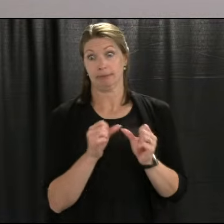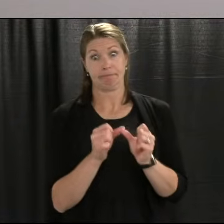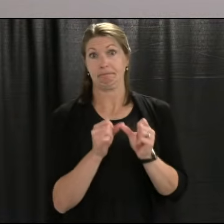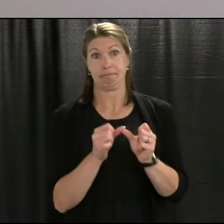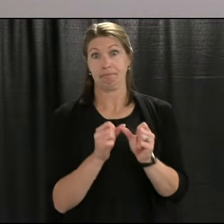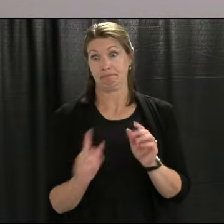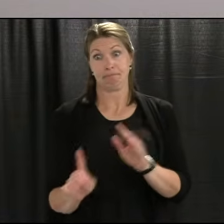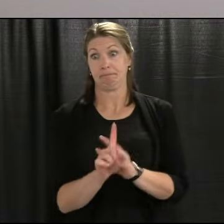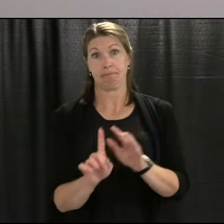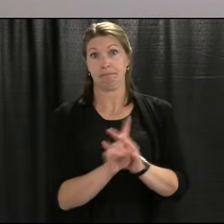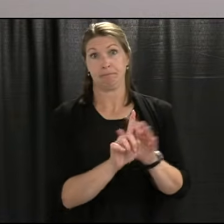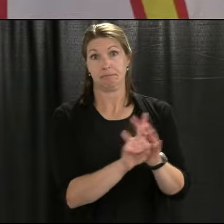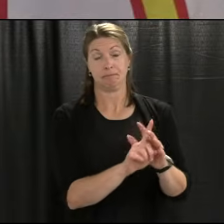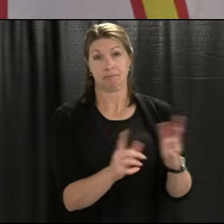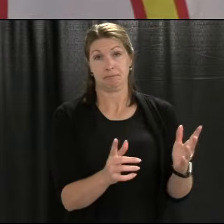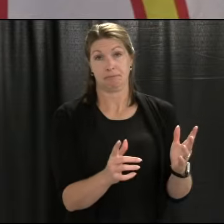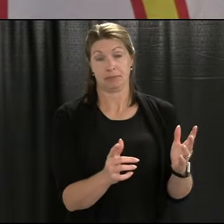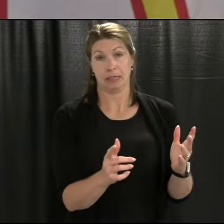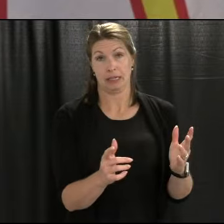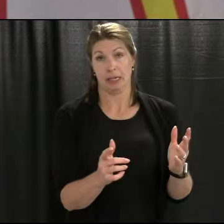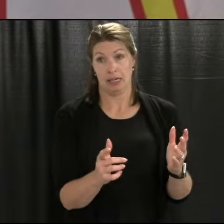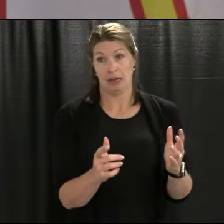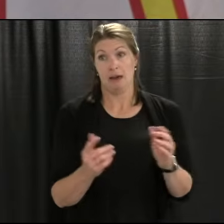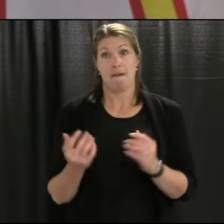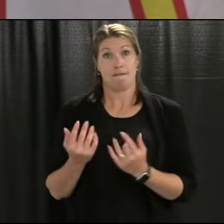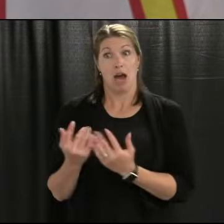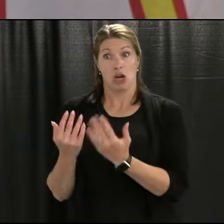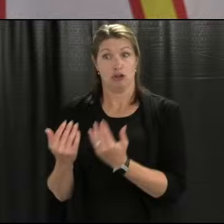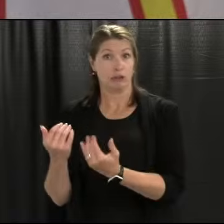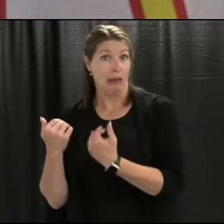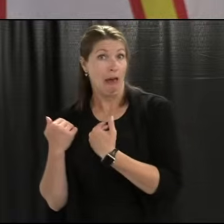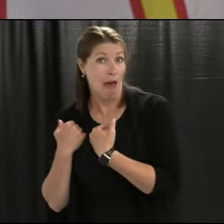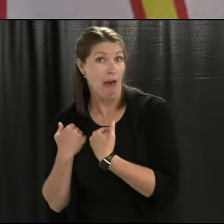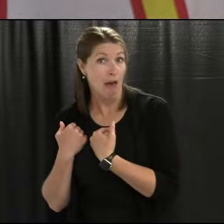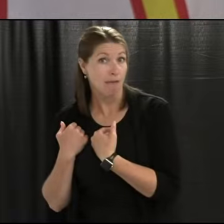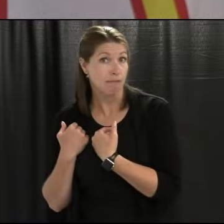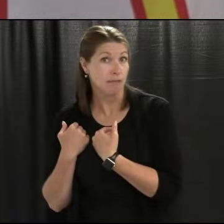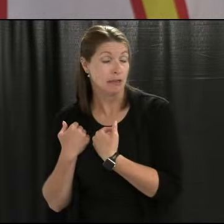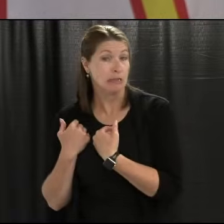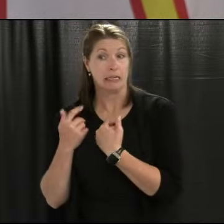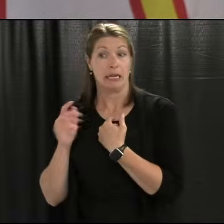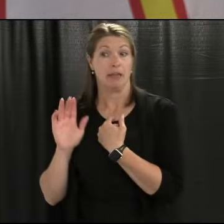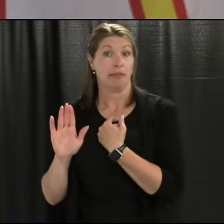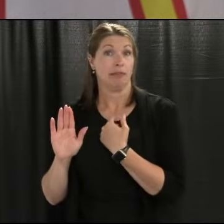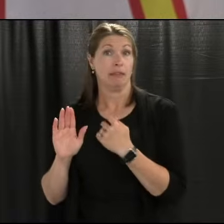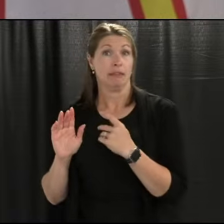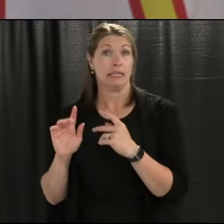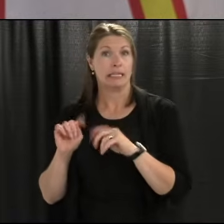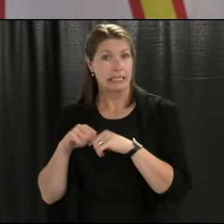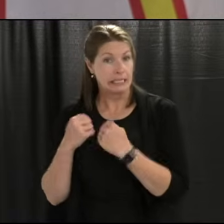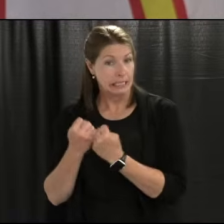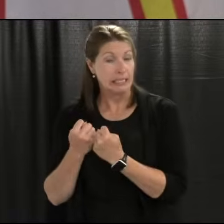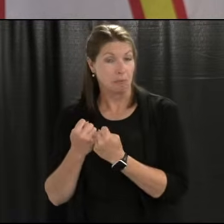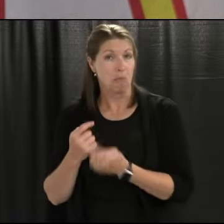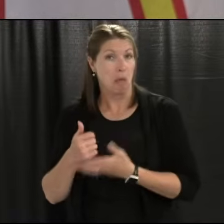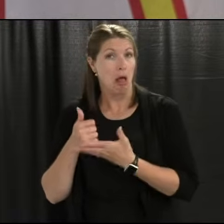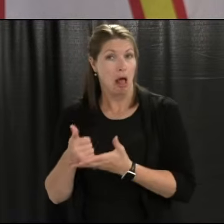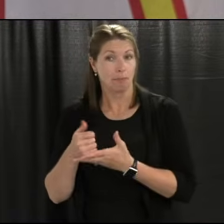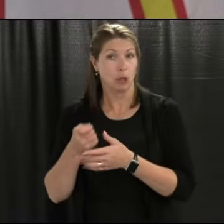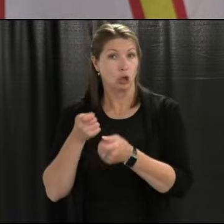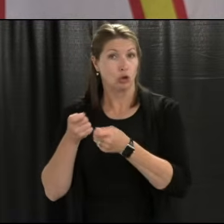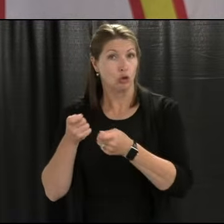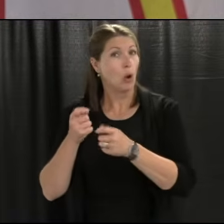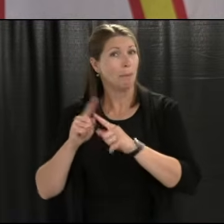And the fires that we had, while the team are doing an amazing job suppressing it, they still continue